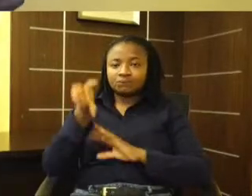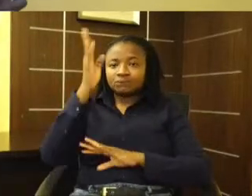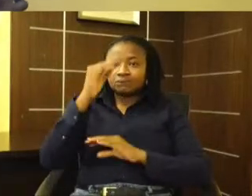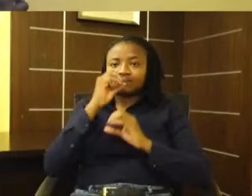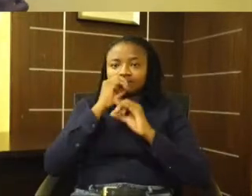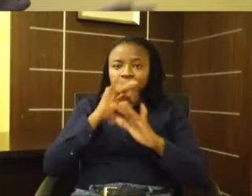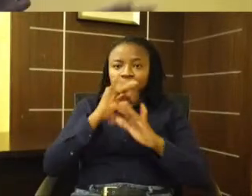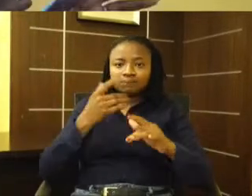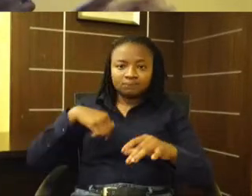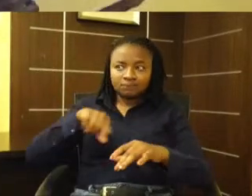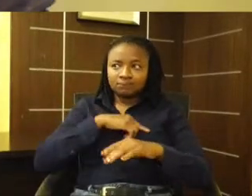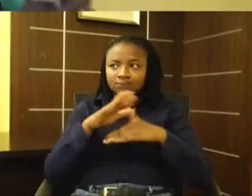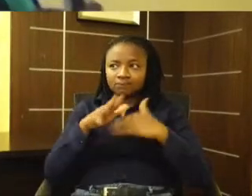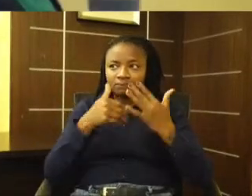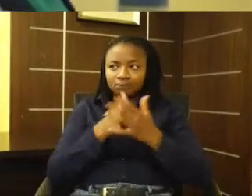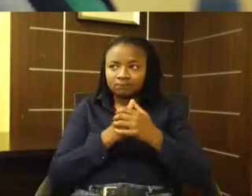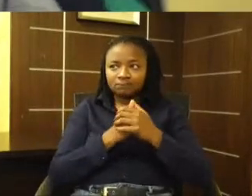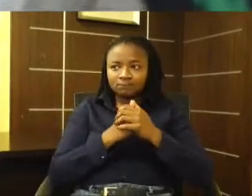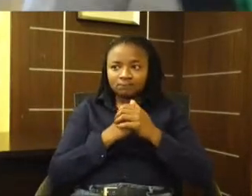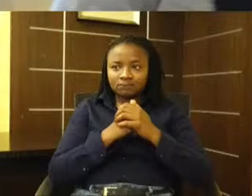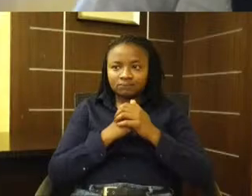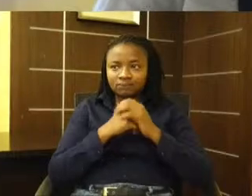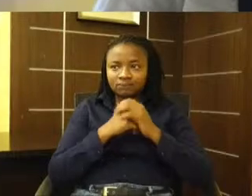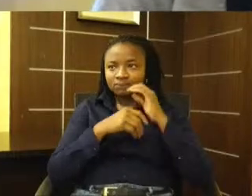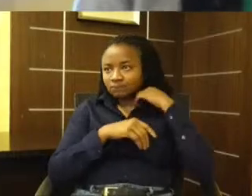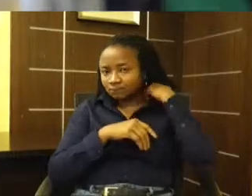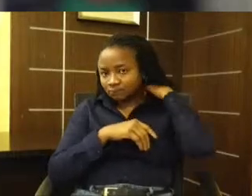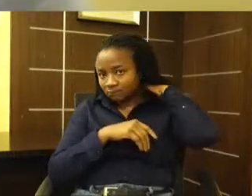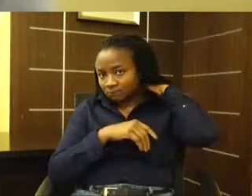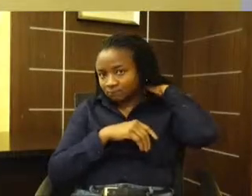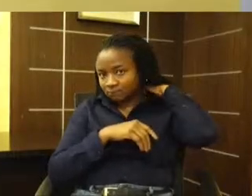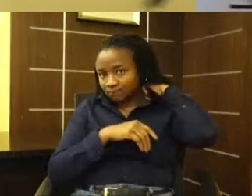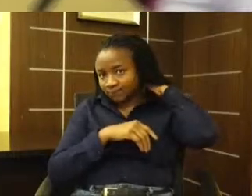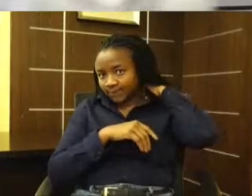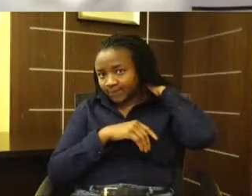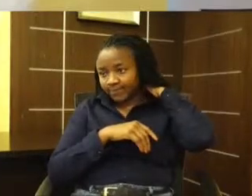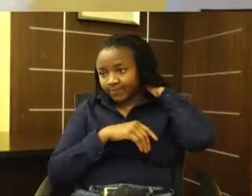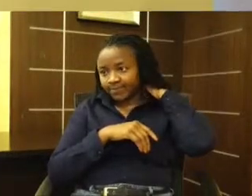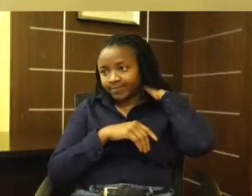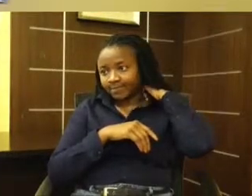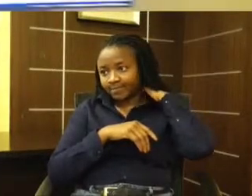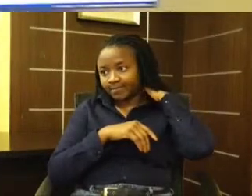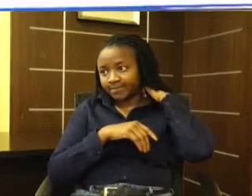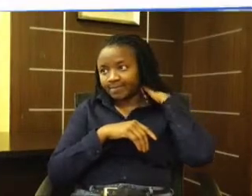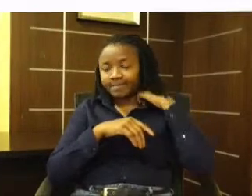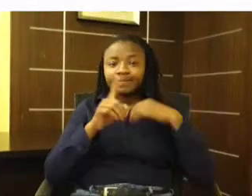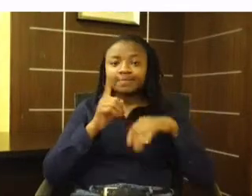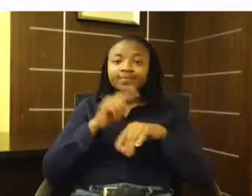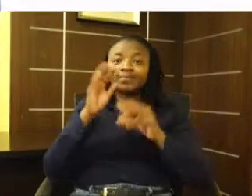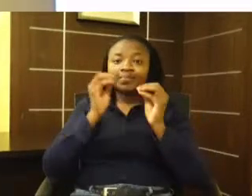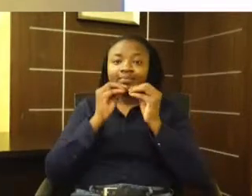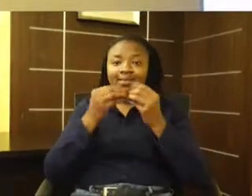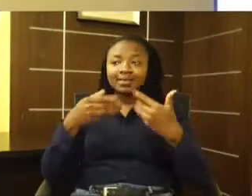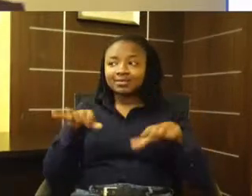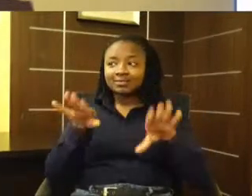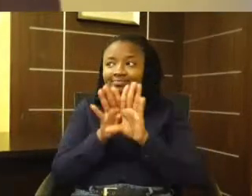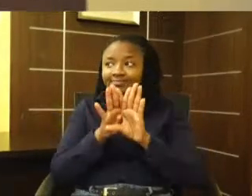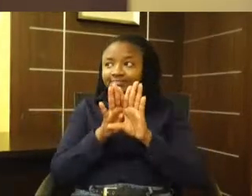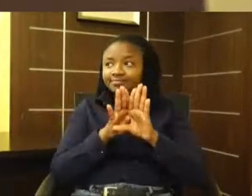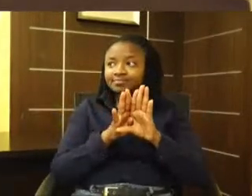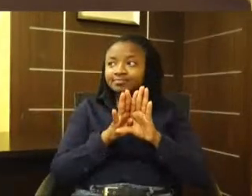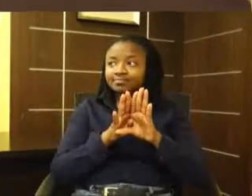of us. Yes. Thank you very much. When the meeting is closed, it's closed.